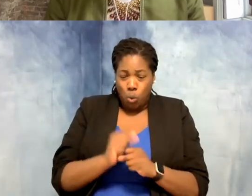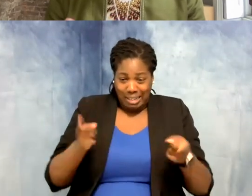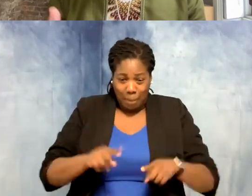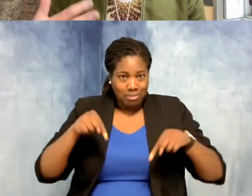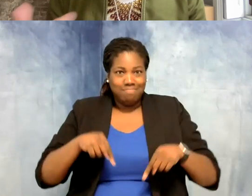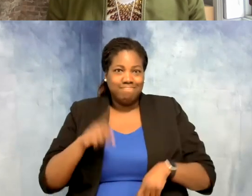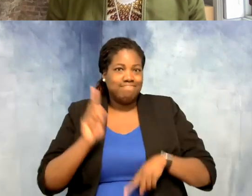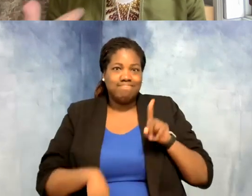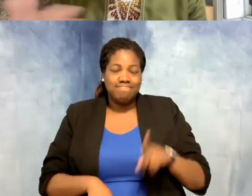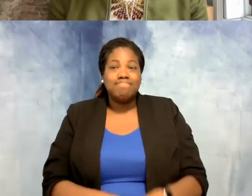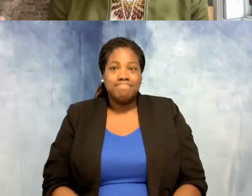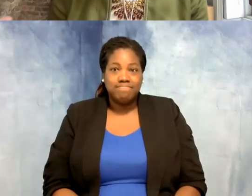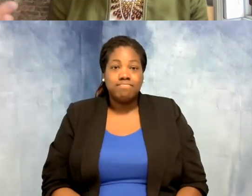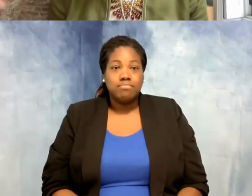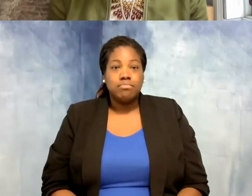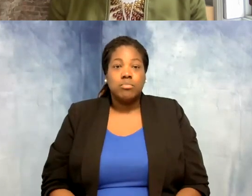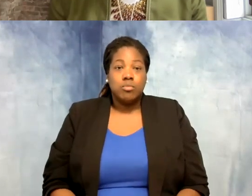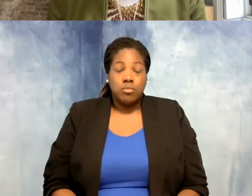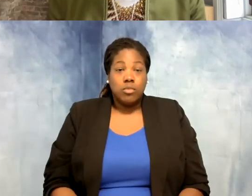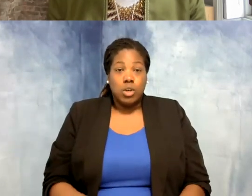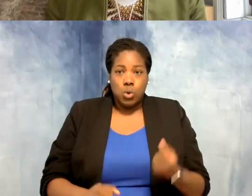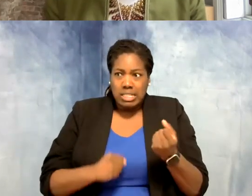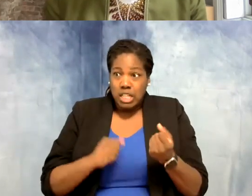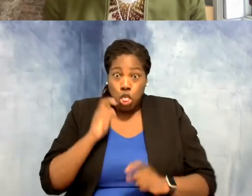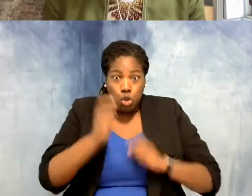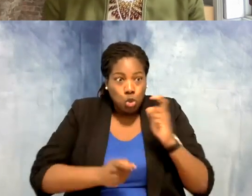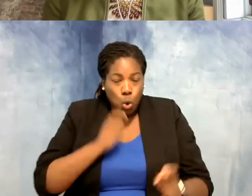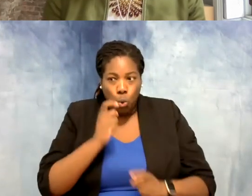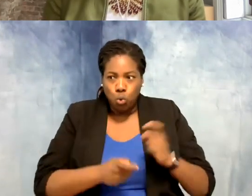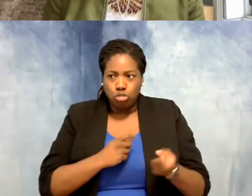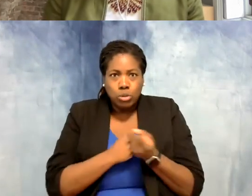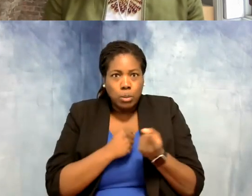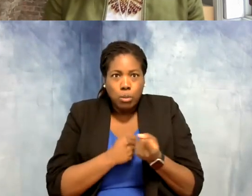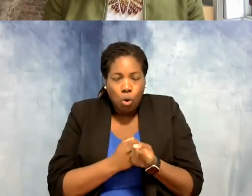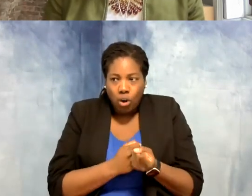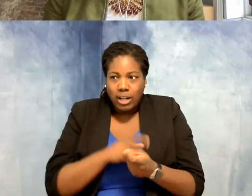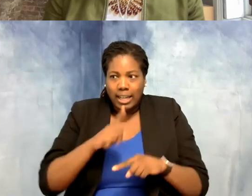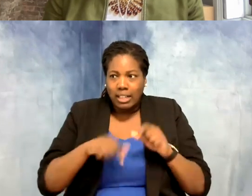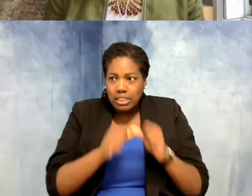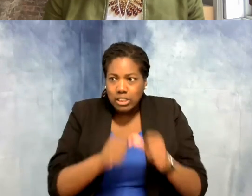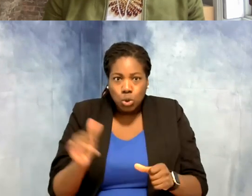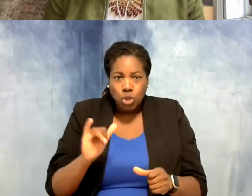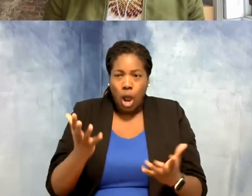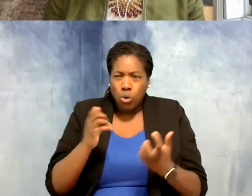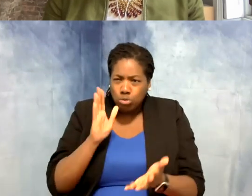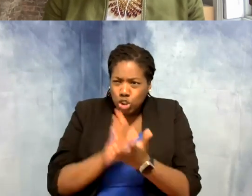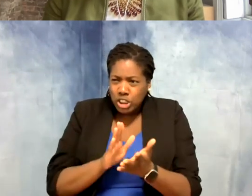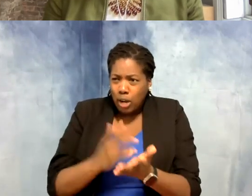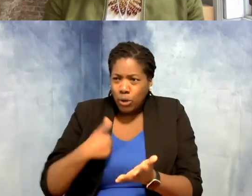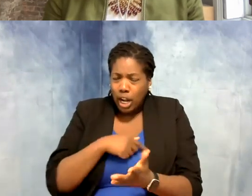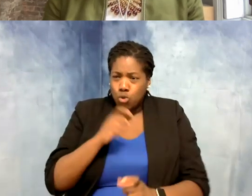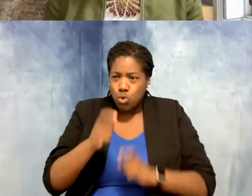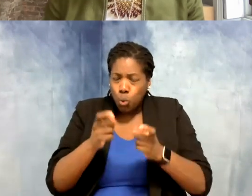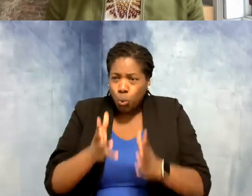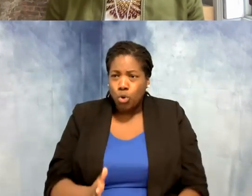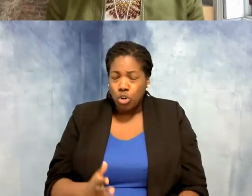happen. And without this, the support of our donors, this work couldn't happen. So really want to give a shout out to our donors.